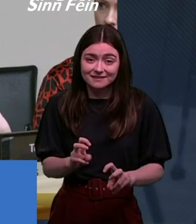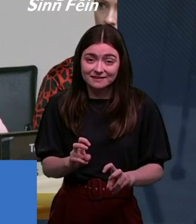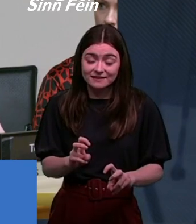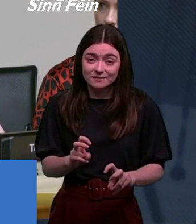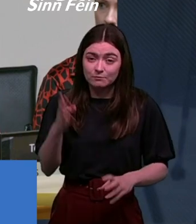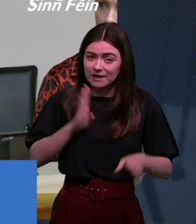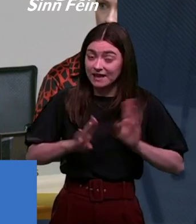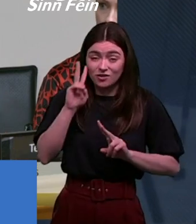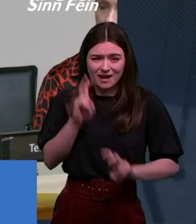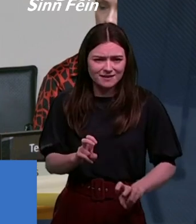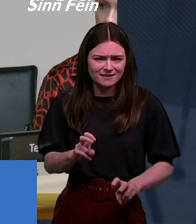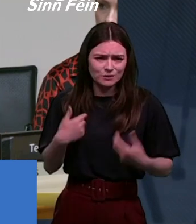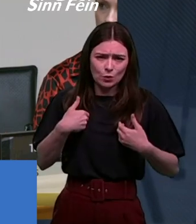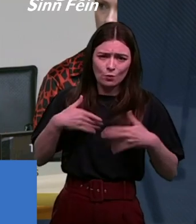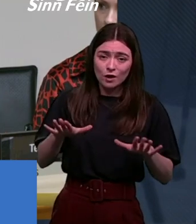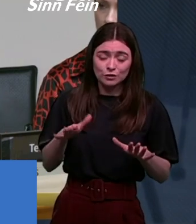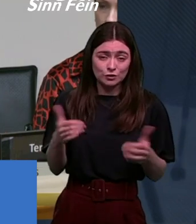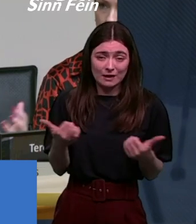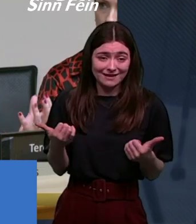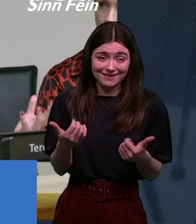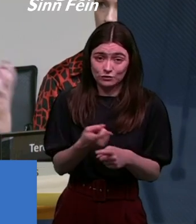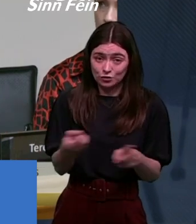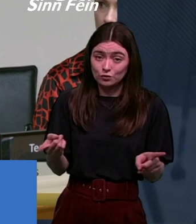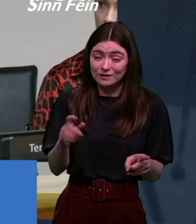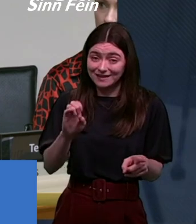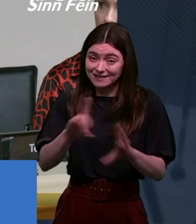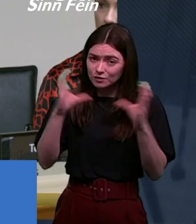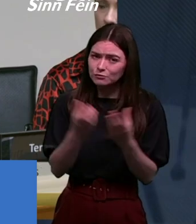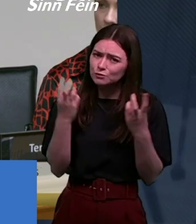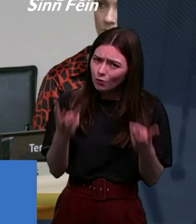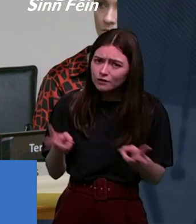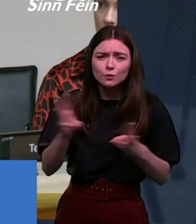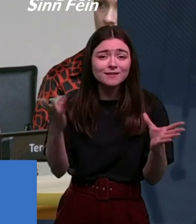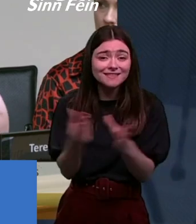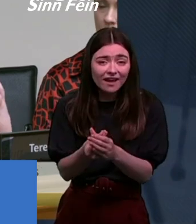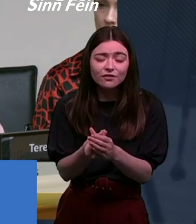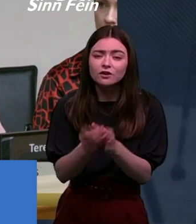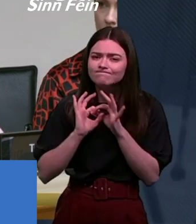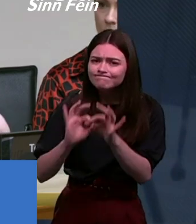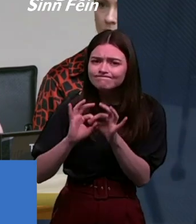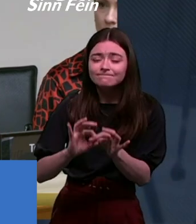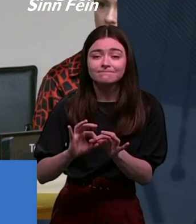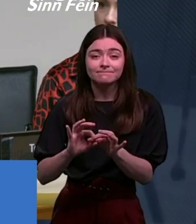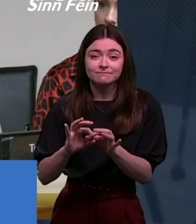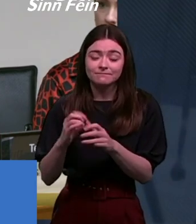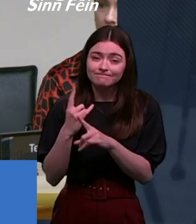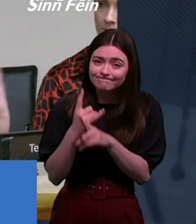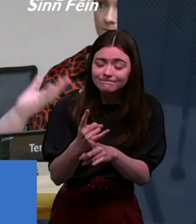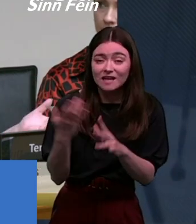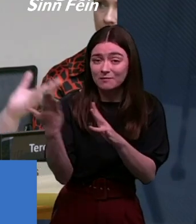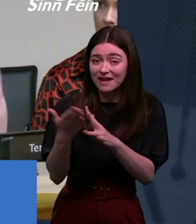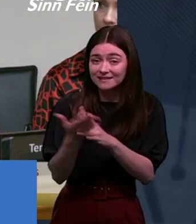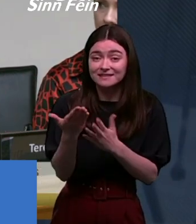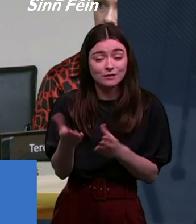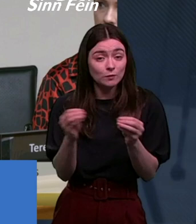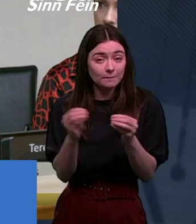want to do anything to the autistic community. We want to work with the autistic community to help them to gain access, as